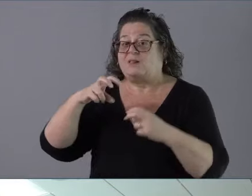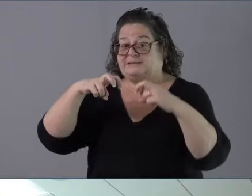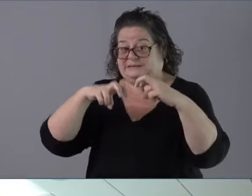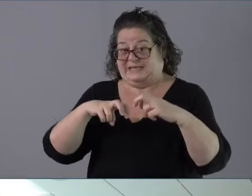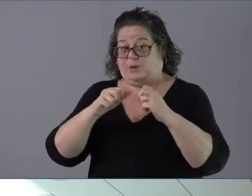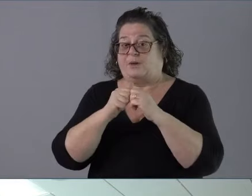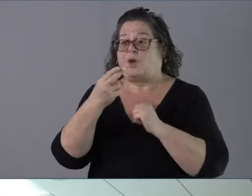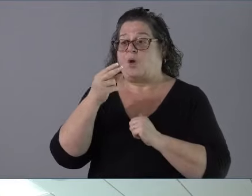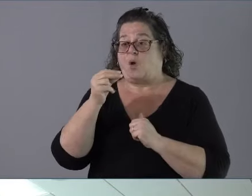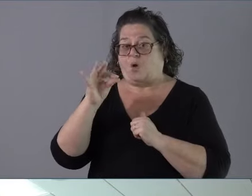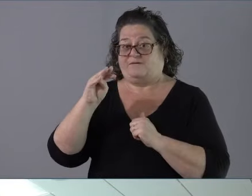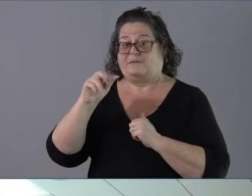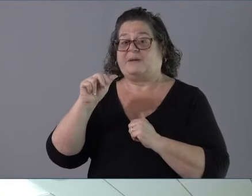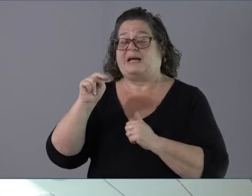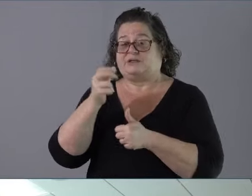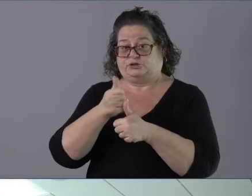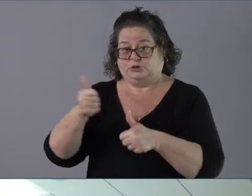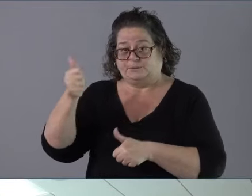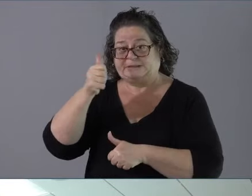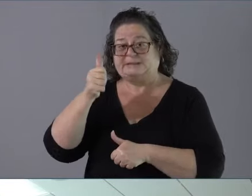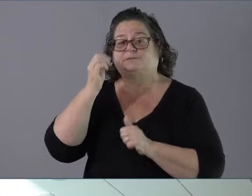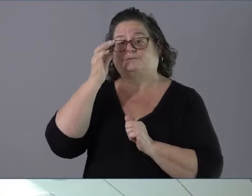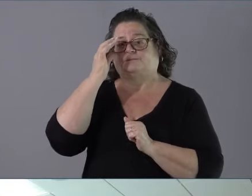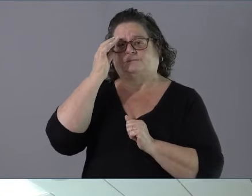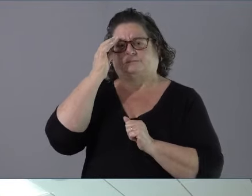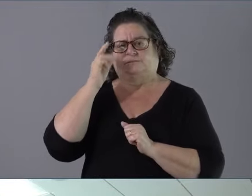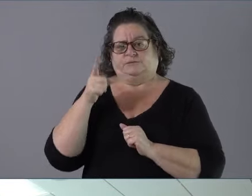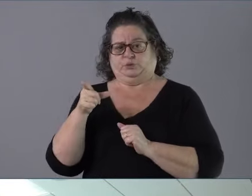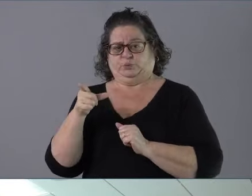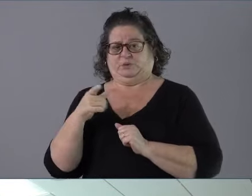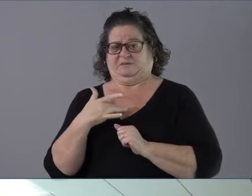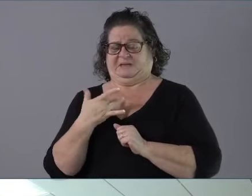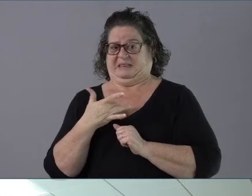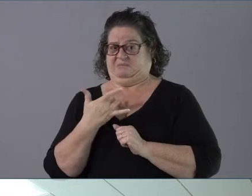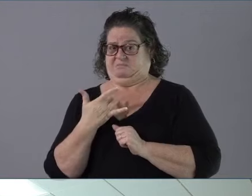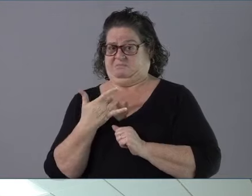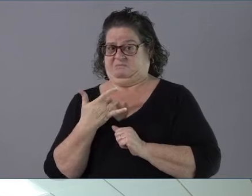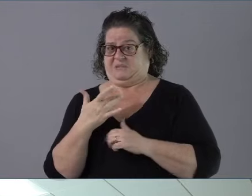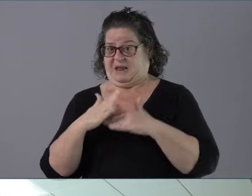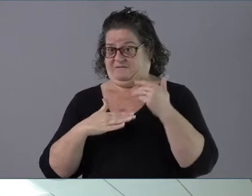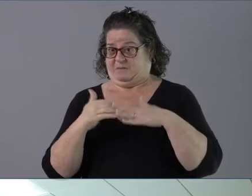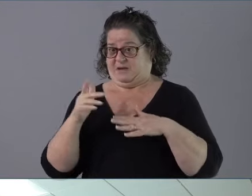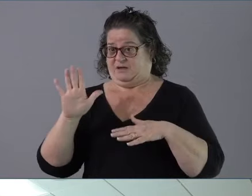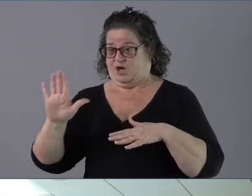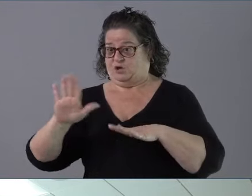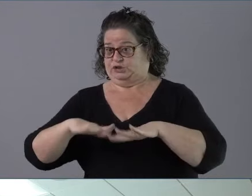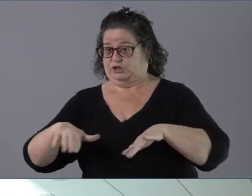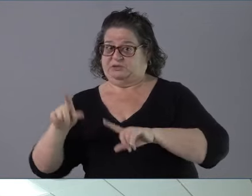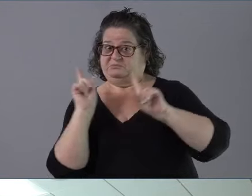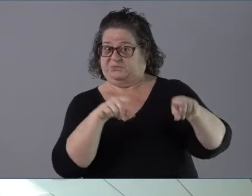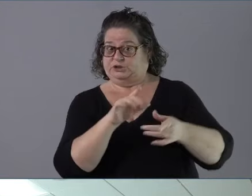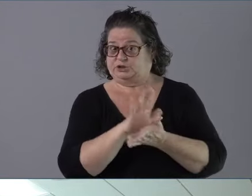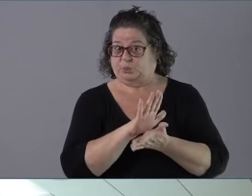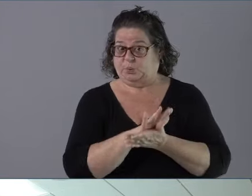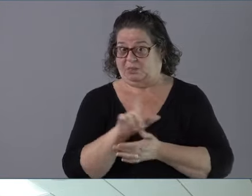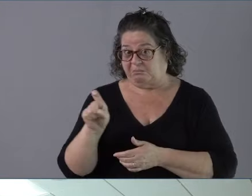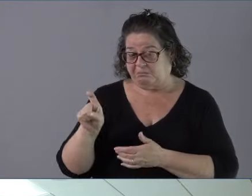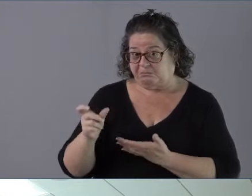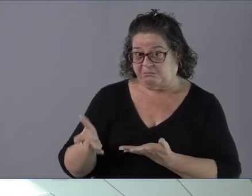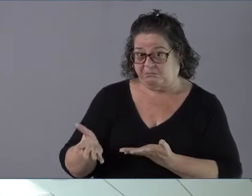of conversations. But you yourself, would you feel comfortable sending your kids back to school now? You would? Yes. You have no qualms about it at all?